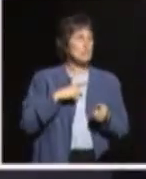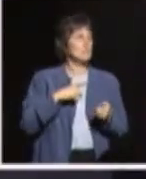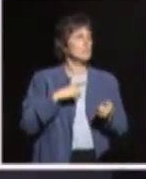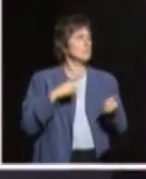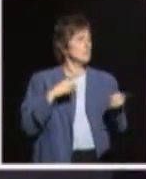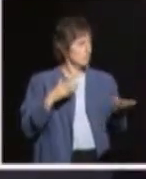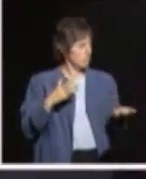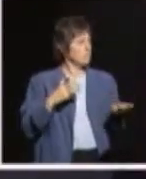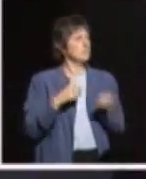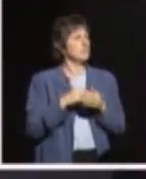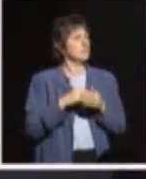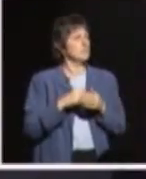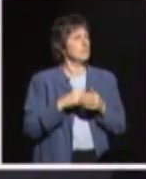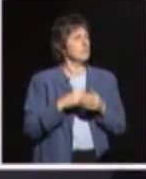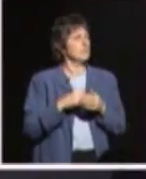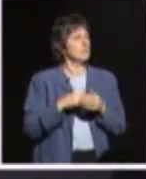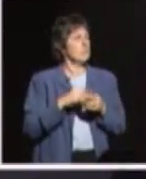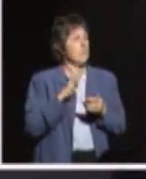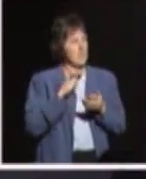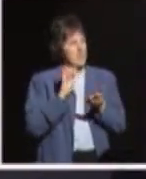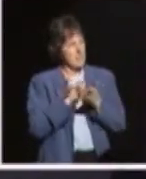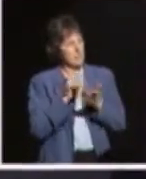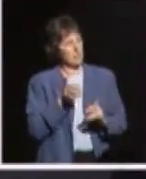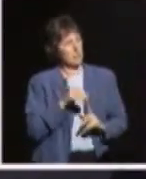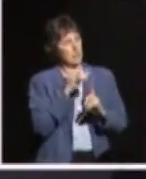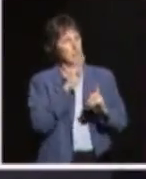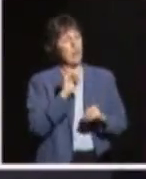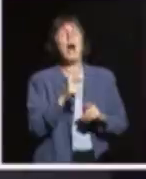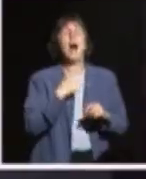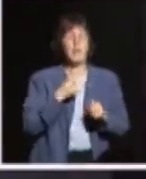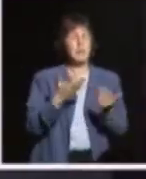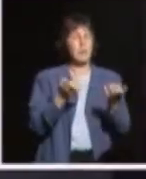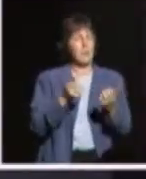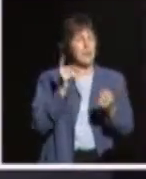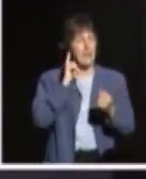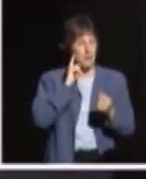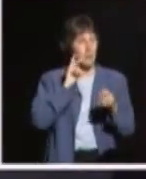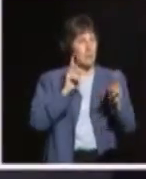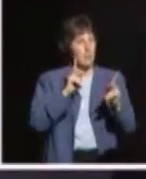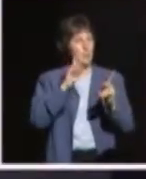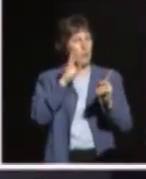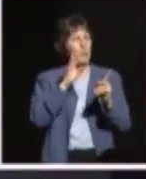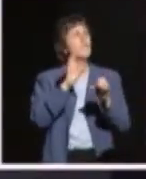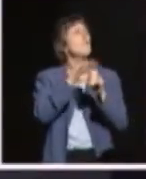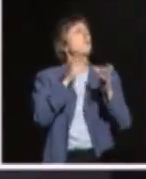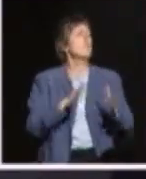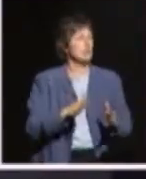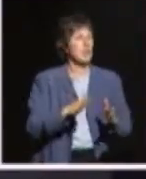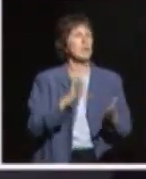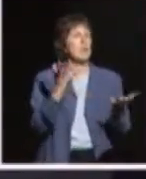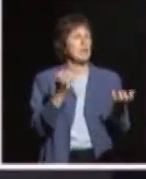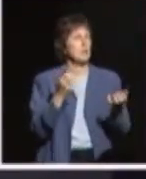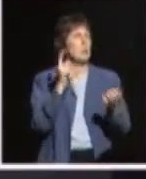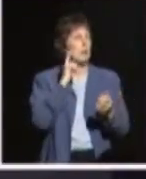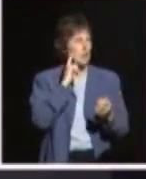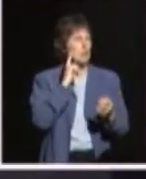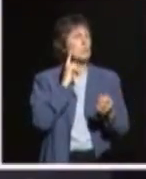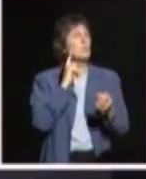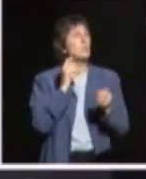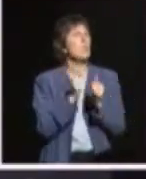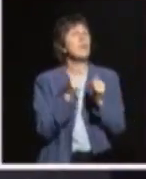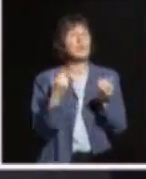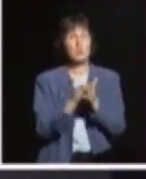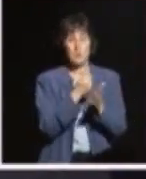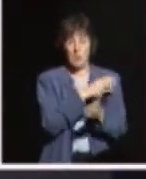to do, and I would like to listen to my constituents and in a new Congress try to get